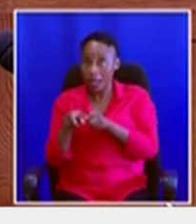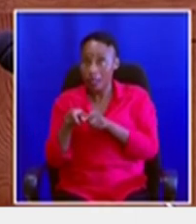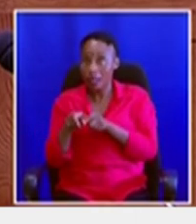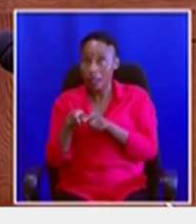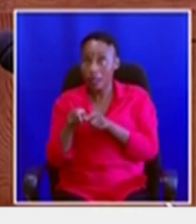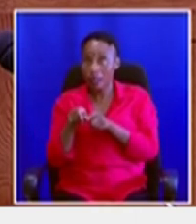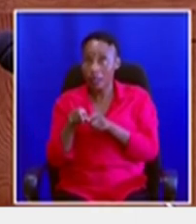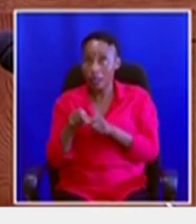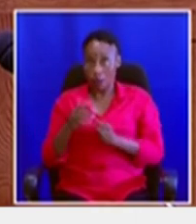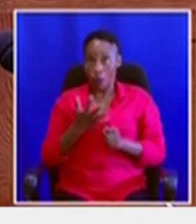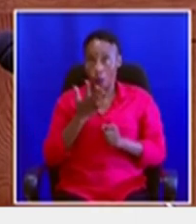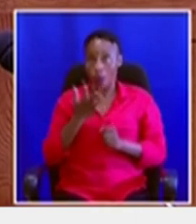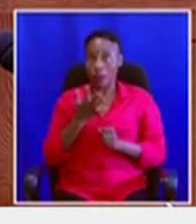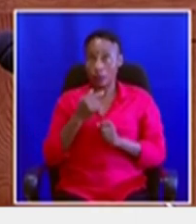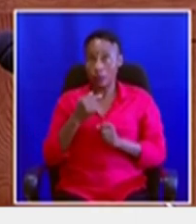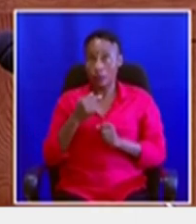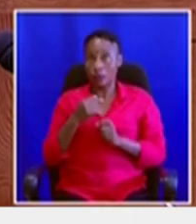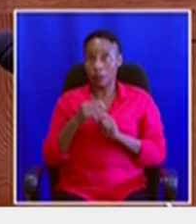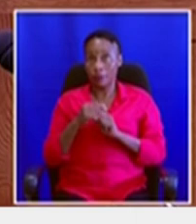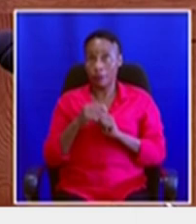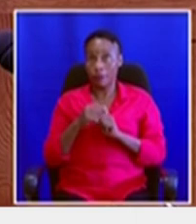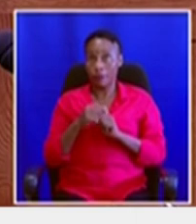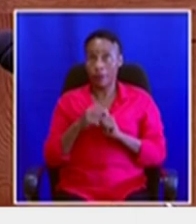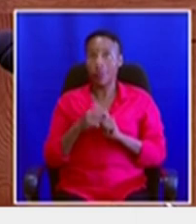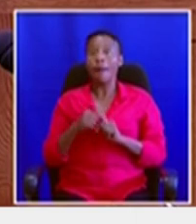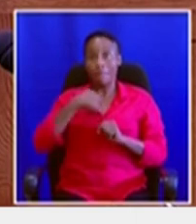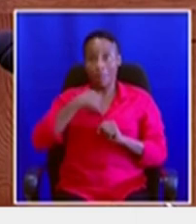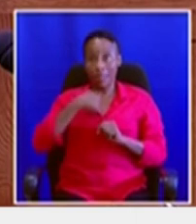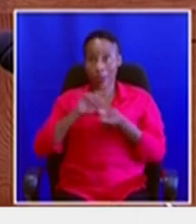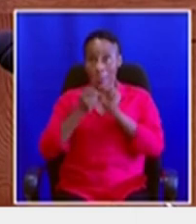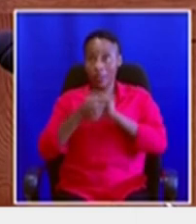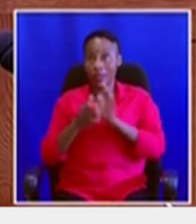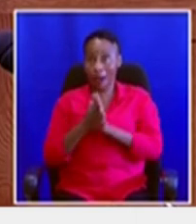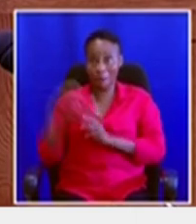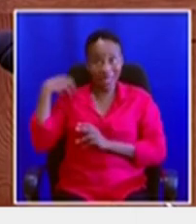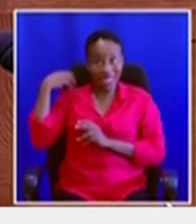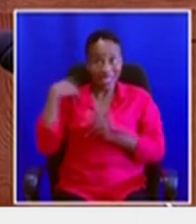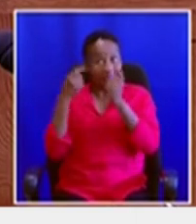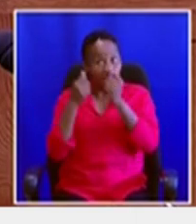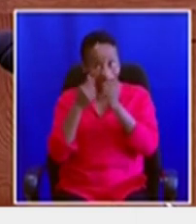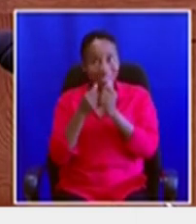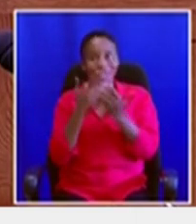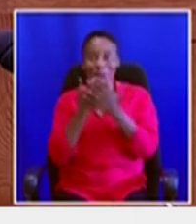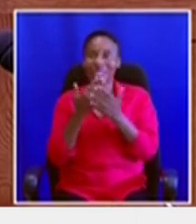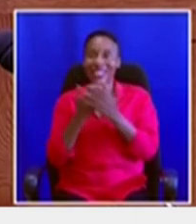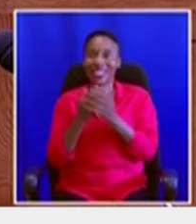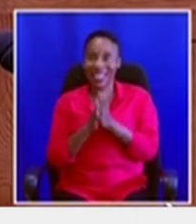be the Minister of Finance, you can move a motion. Thank you very much.